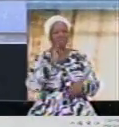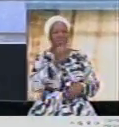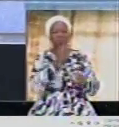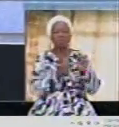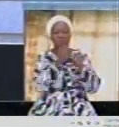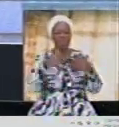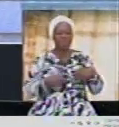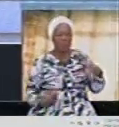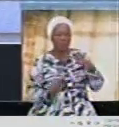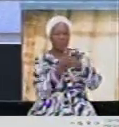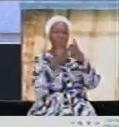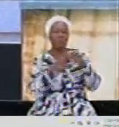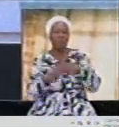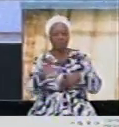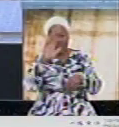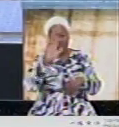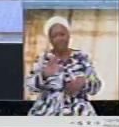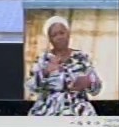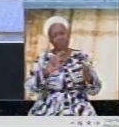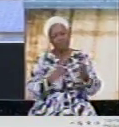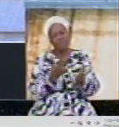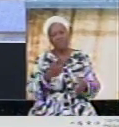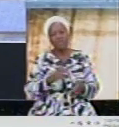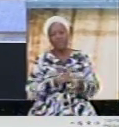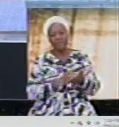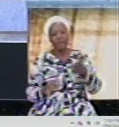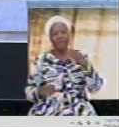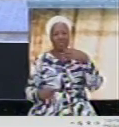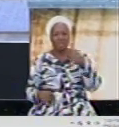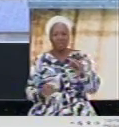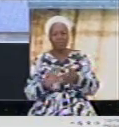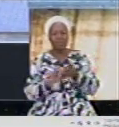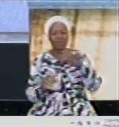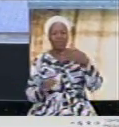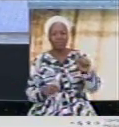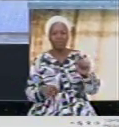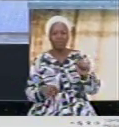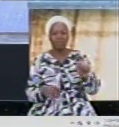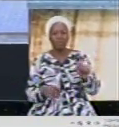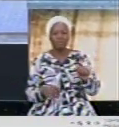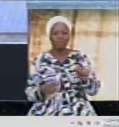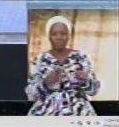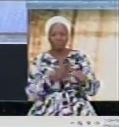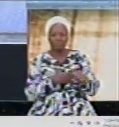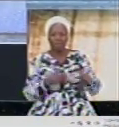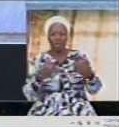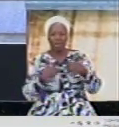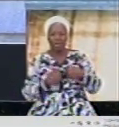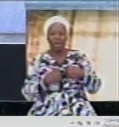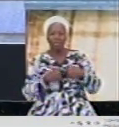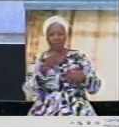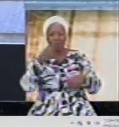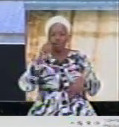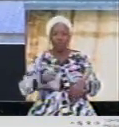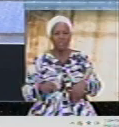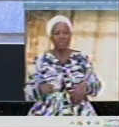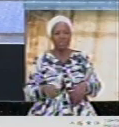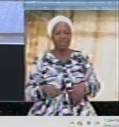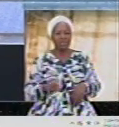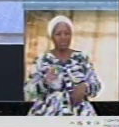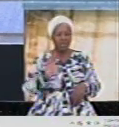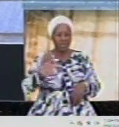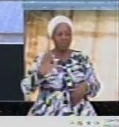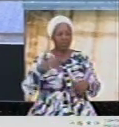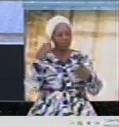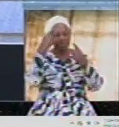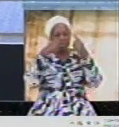appeared unto him twice. In verse 10, verse 10 then tells us, and had commanded him concerning this